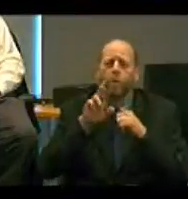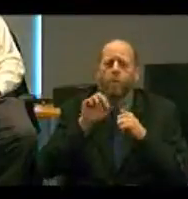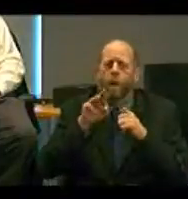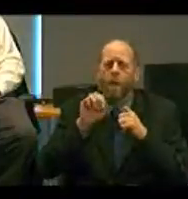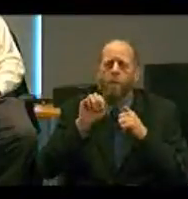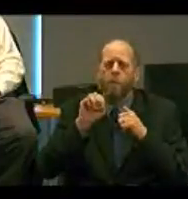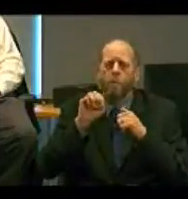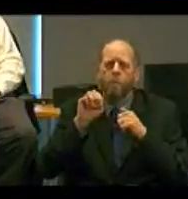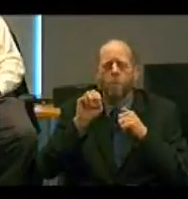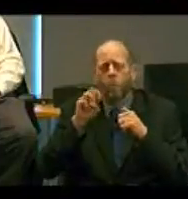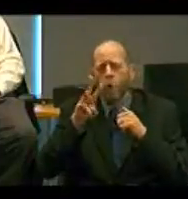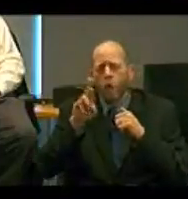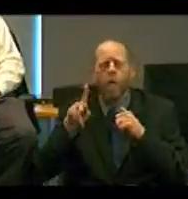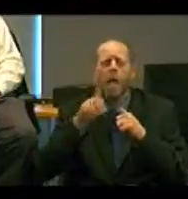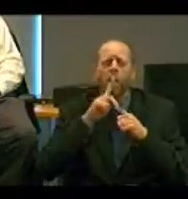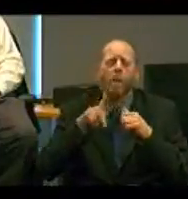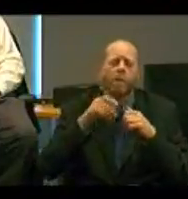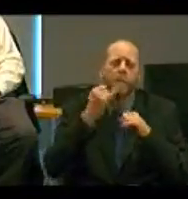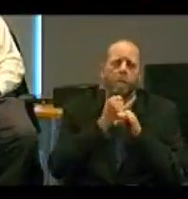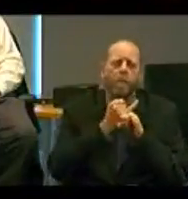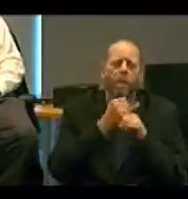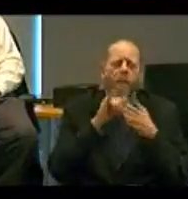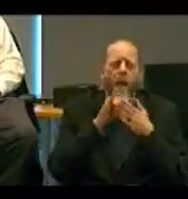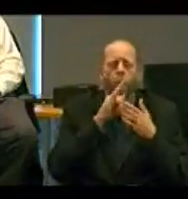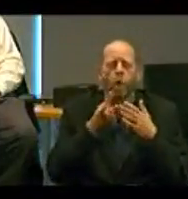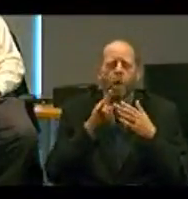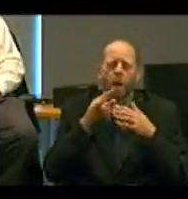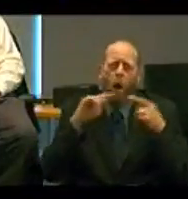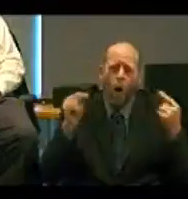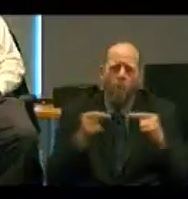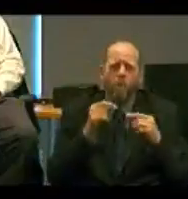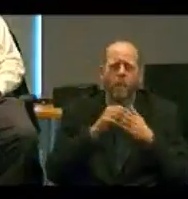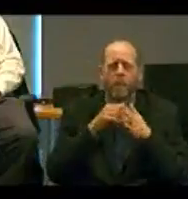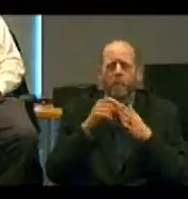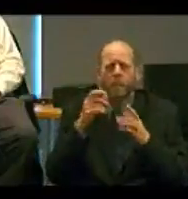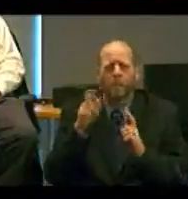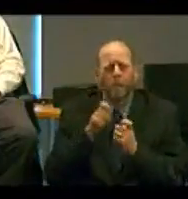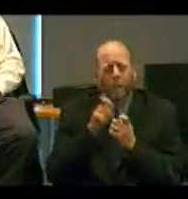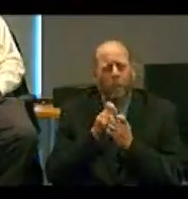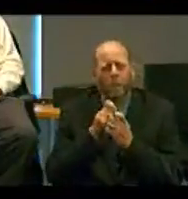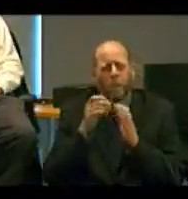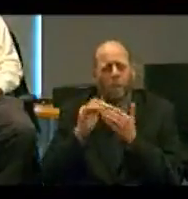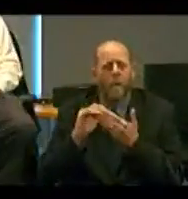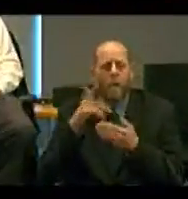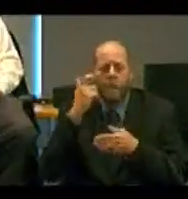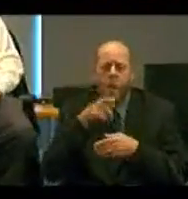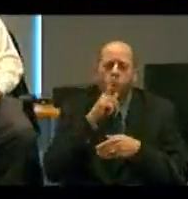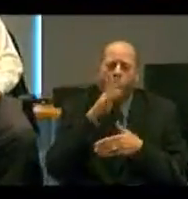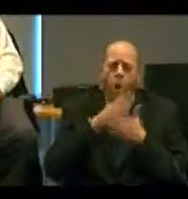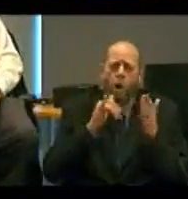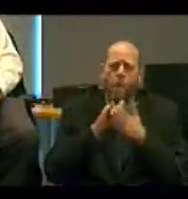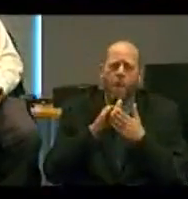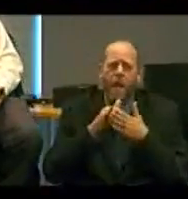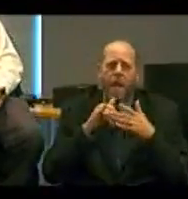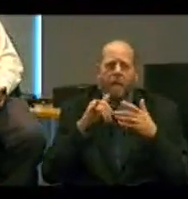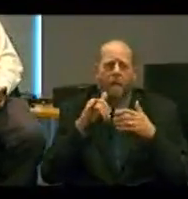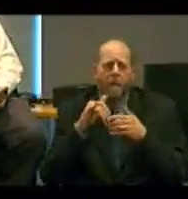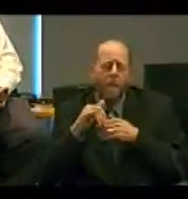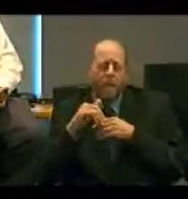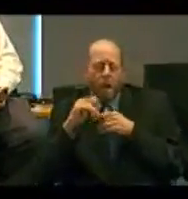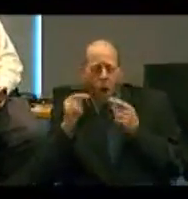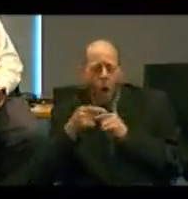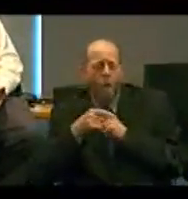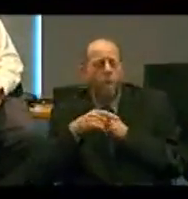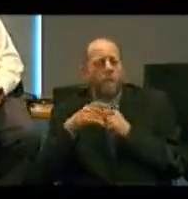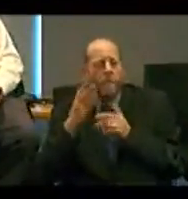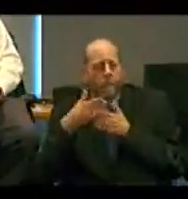been institutions that have been part of a tapestry of harm in the lives of certain communities, and that given that they have been part of this tapestry of harm, some of the engagements